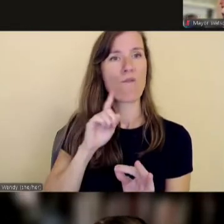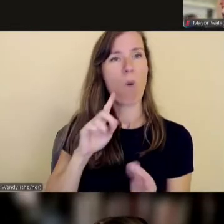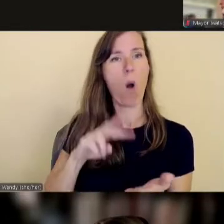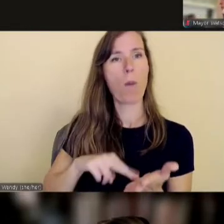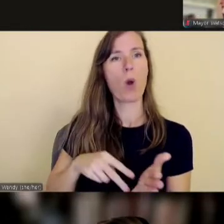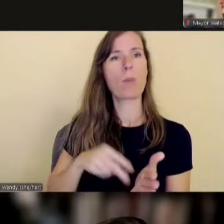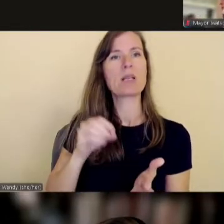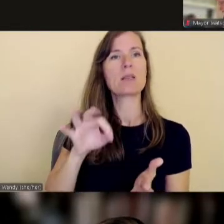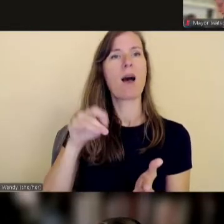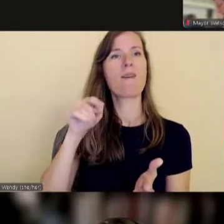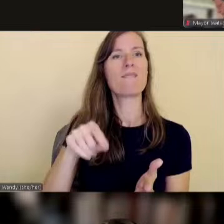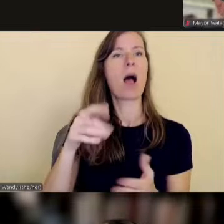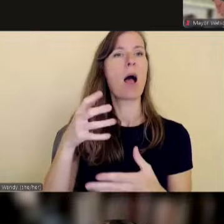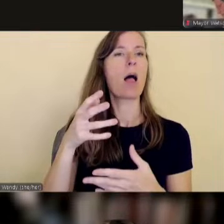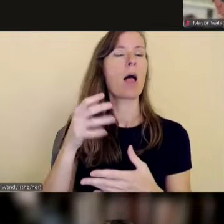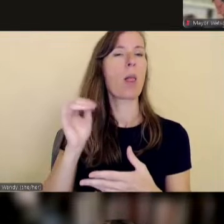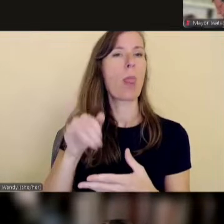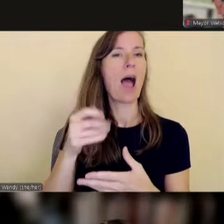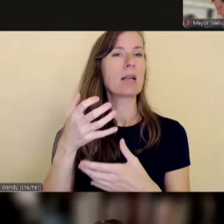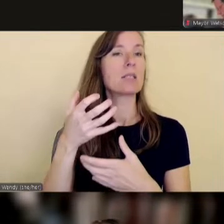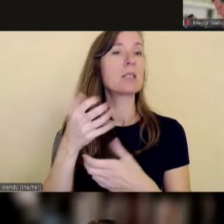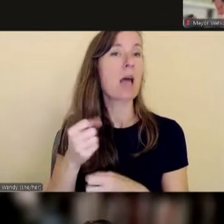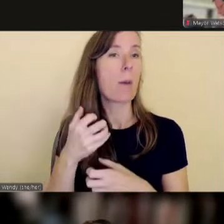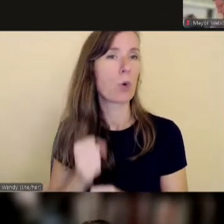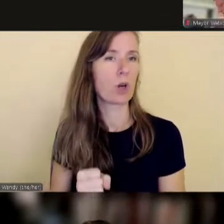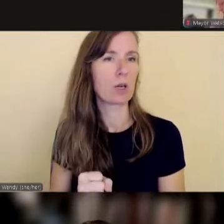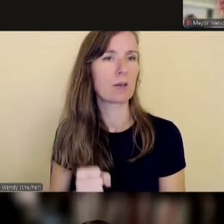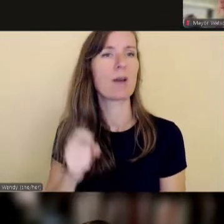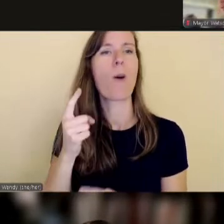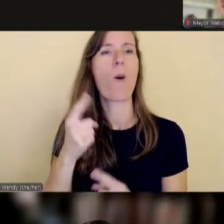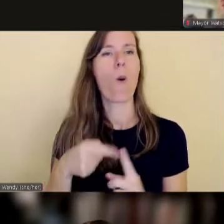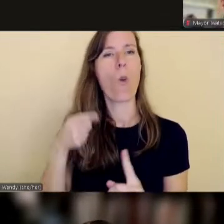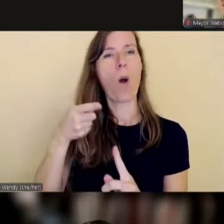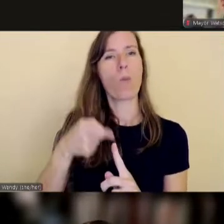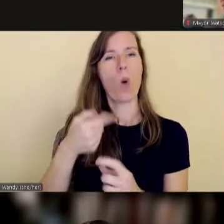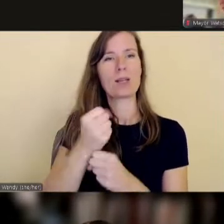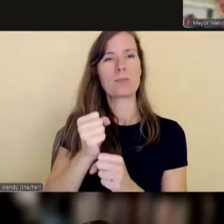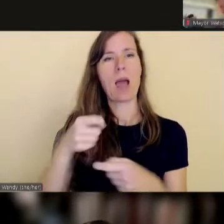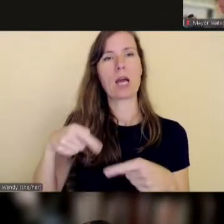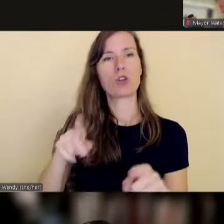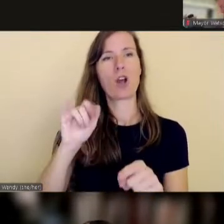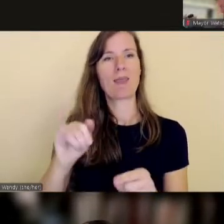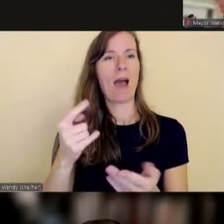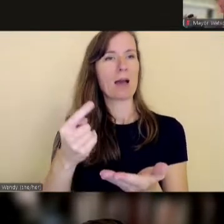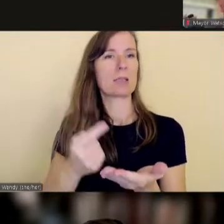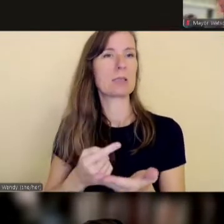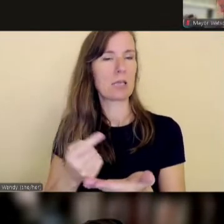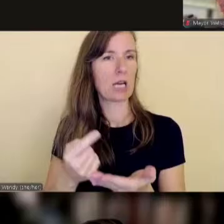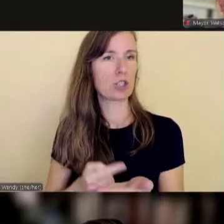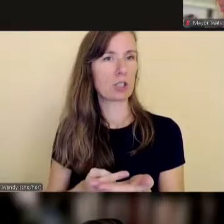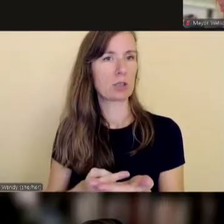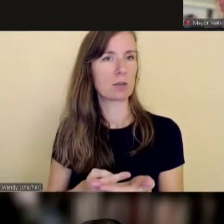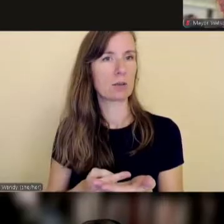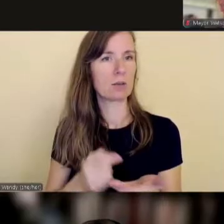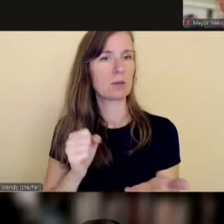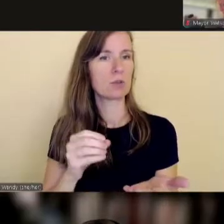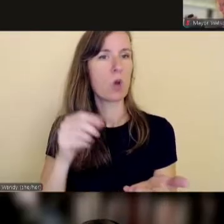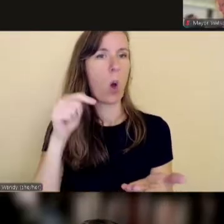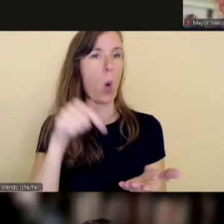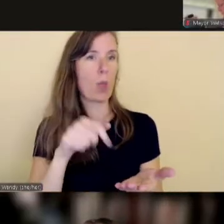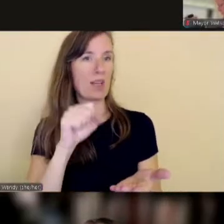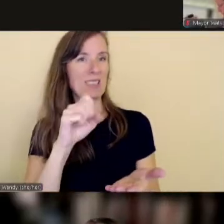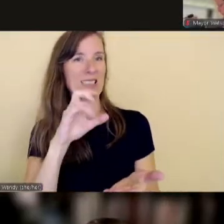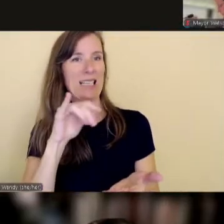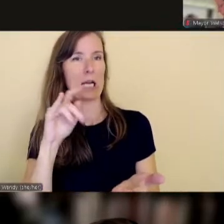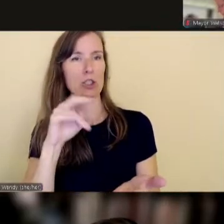what point was made during discussion? I mean, this section has 1, 2, 3, 4, 5, 6 points